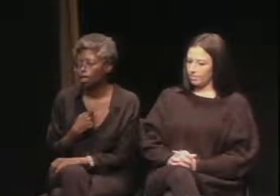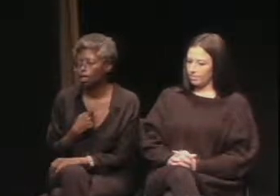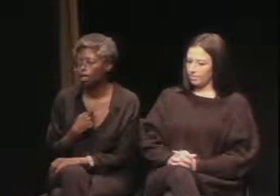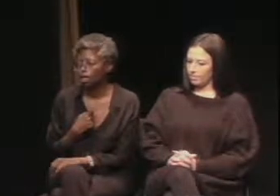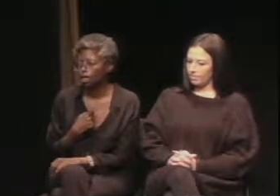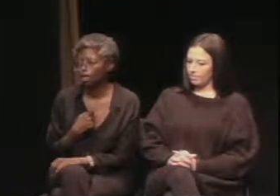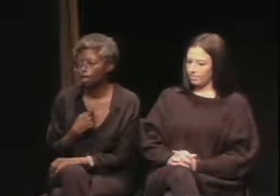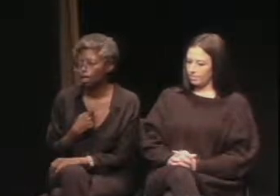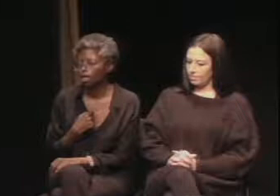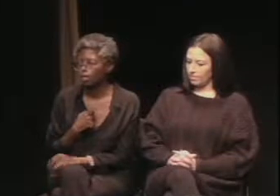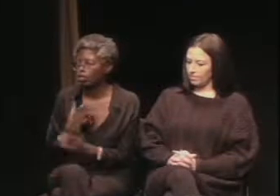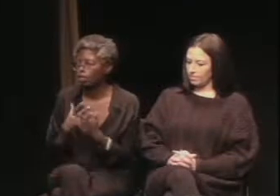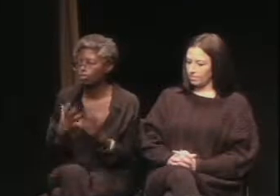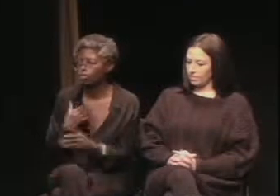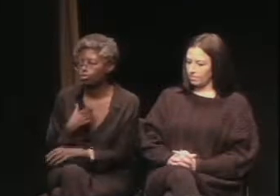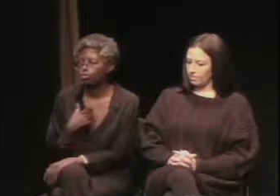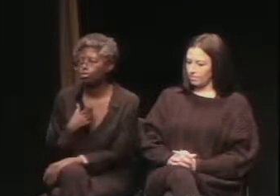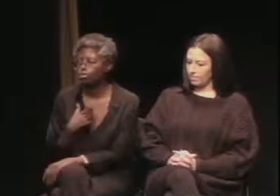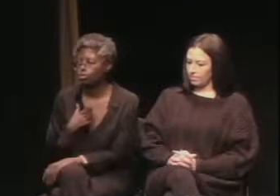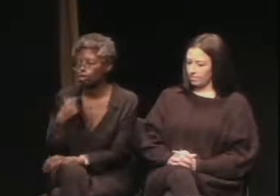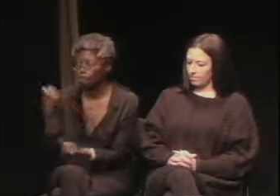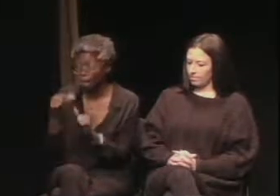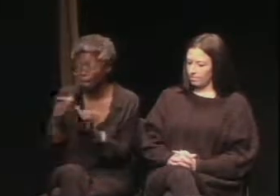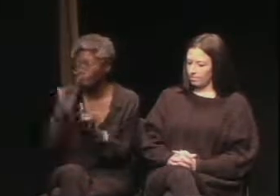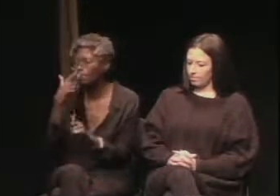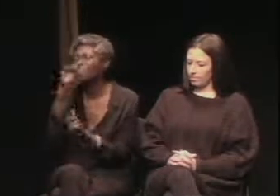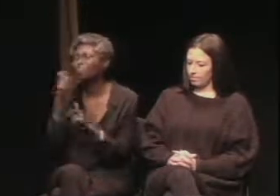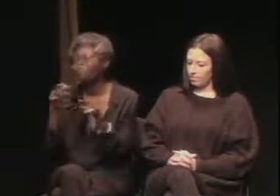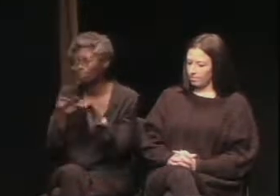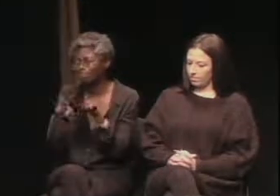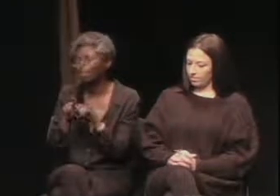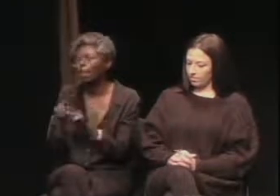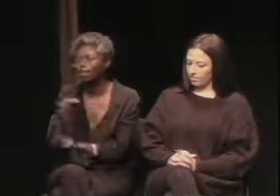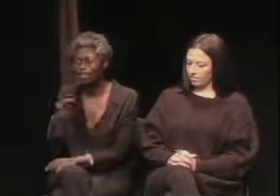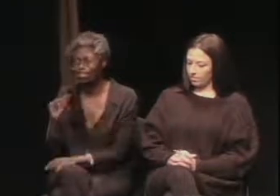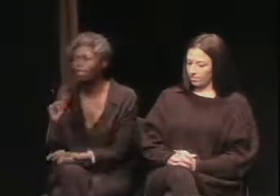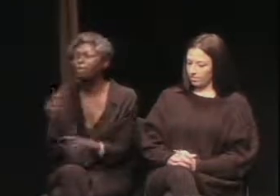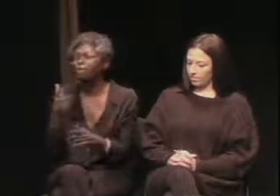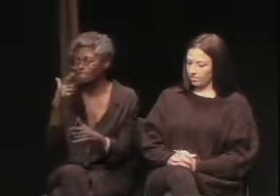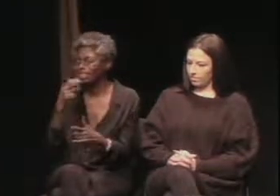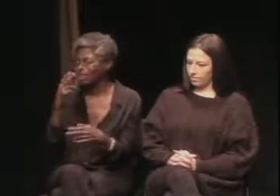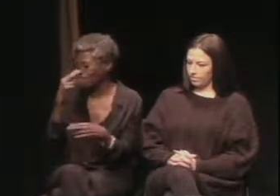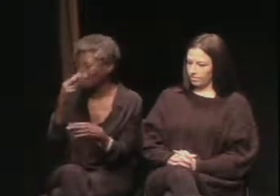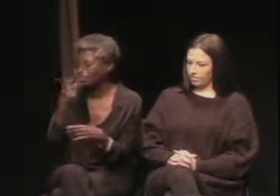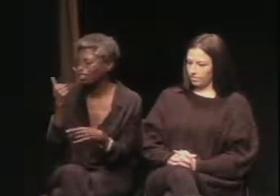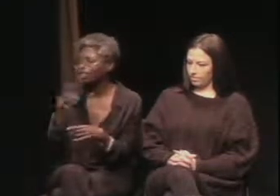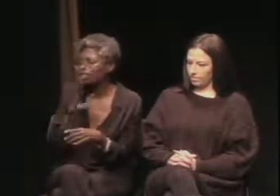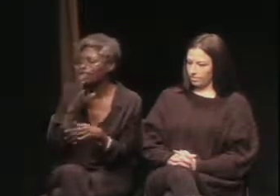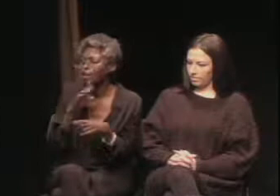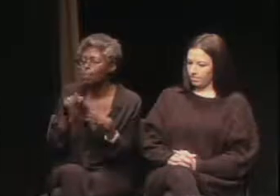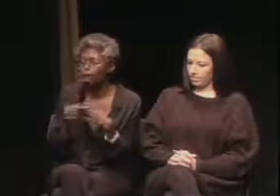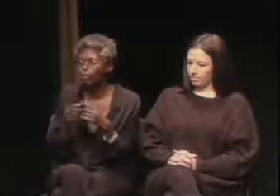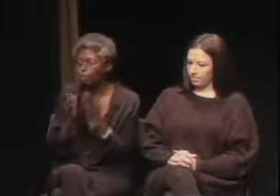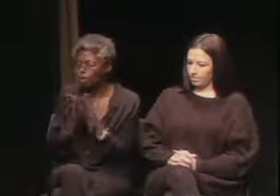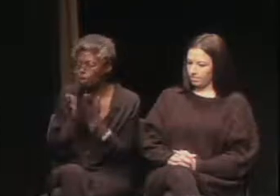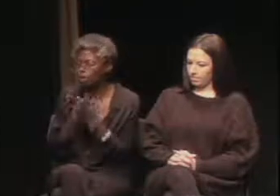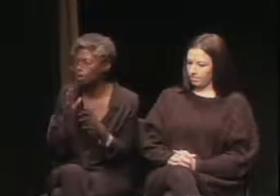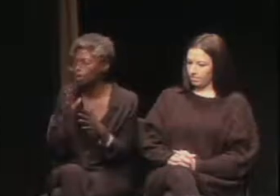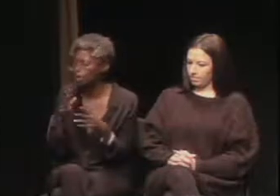remember because of course besides Maya Angelou, it's so funny because Maya Angelou's talked about in the book and people keep asking me